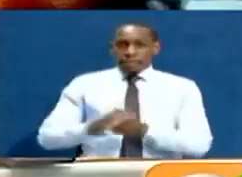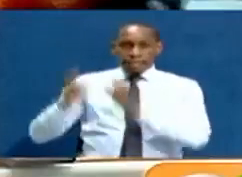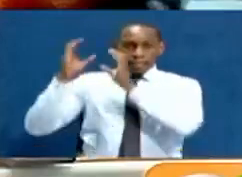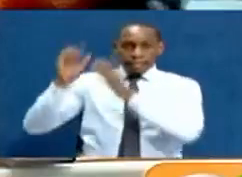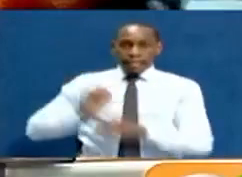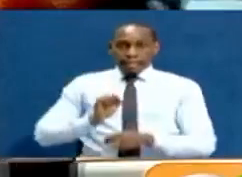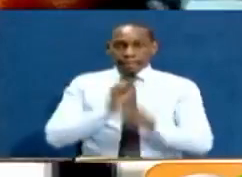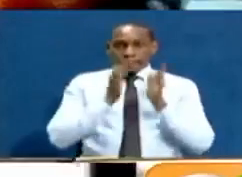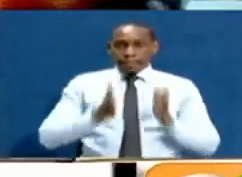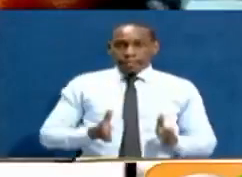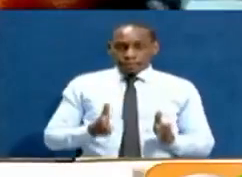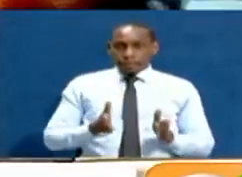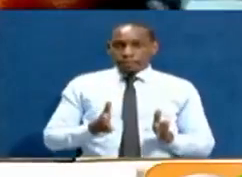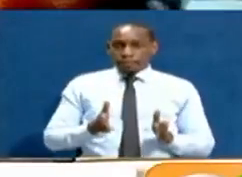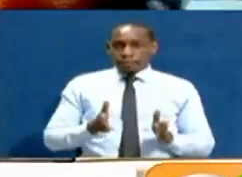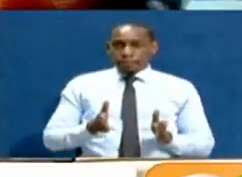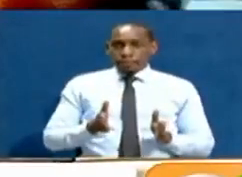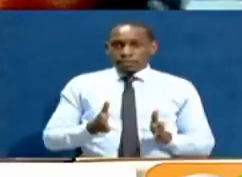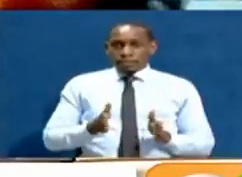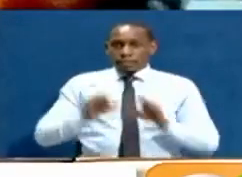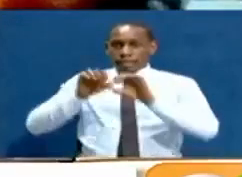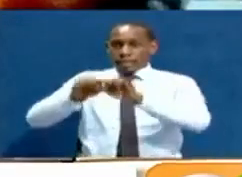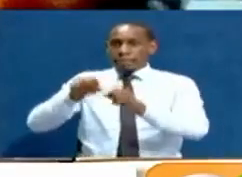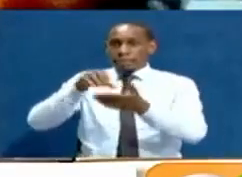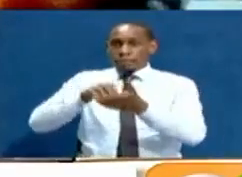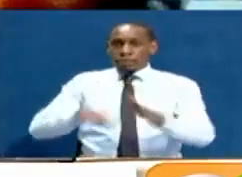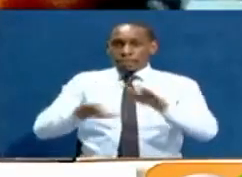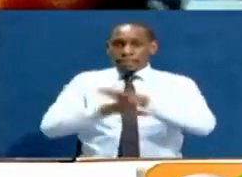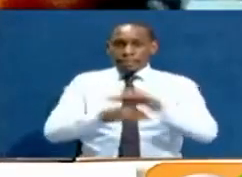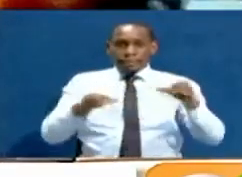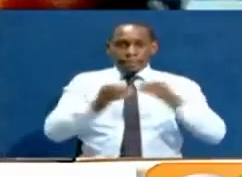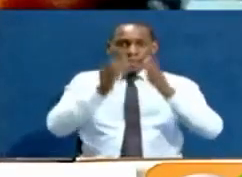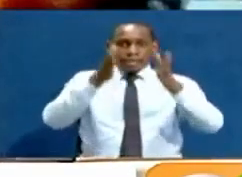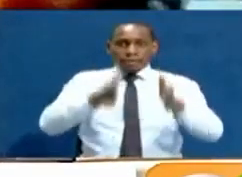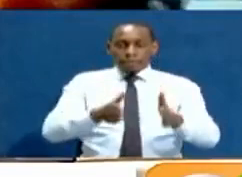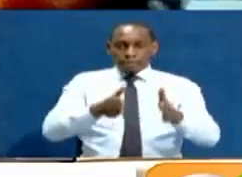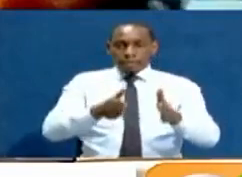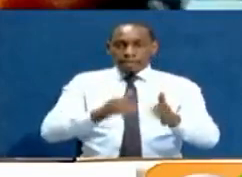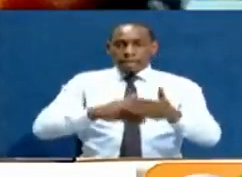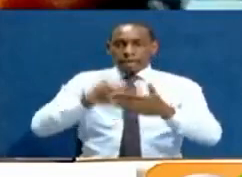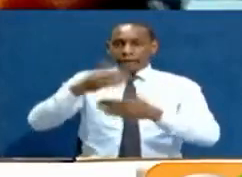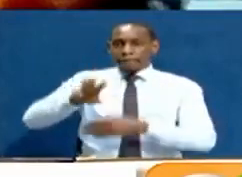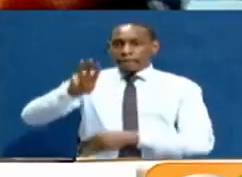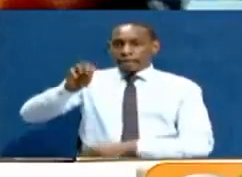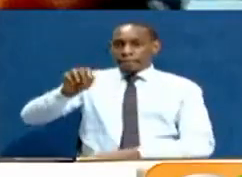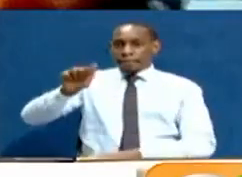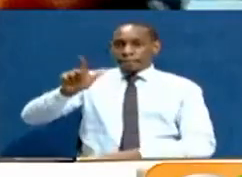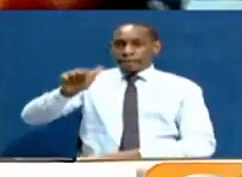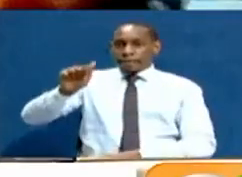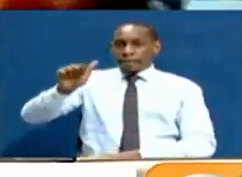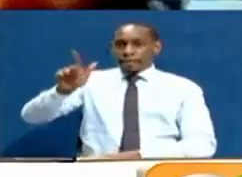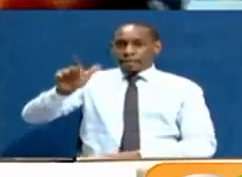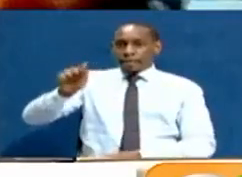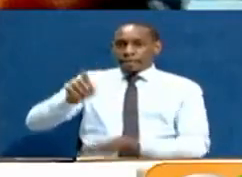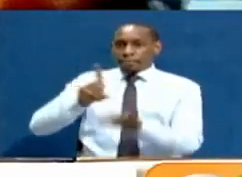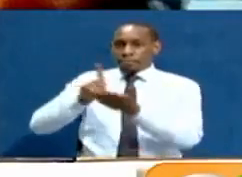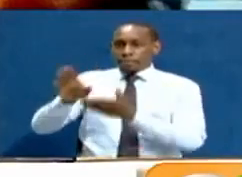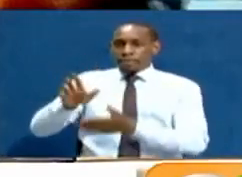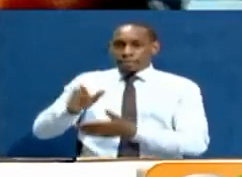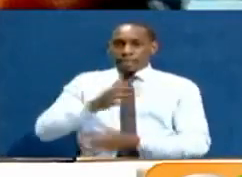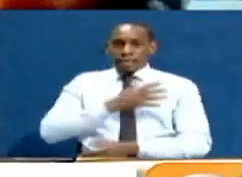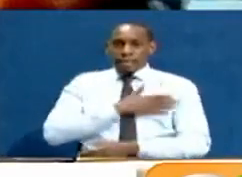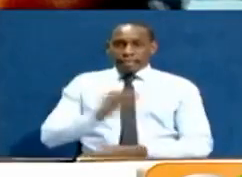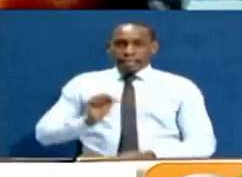Kilifi Senator Stewart Madzayo has taken over as the deputy minority leader after Cleophas Malala was bundled out by NASA